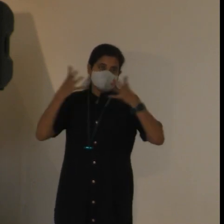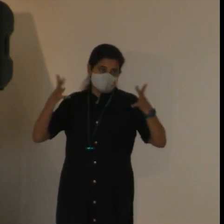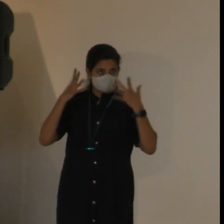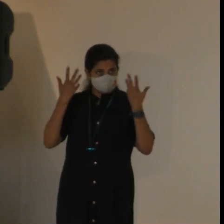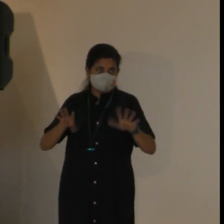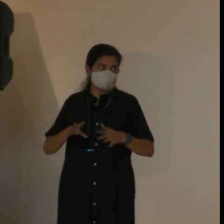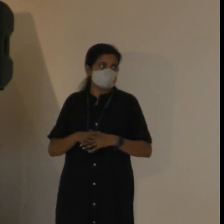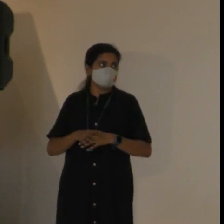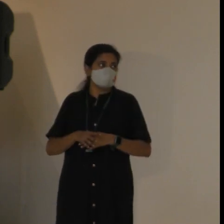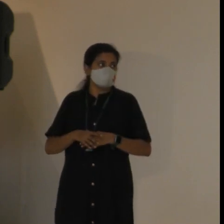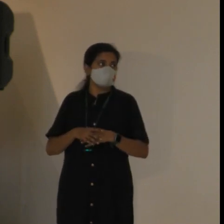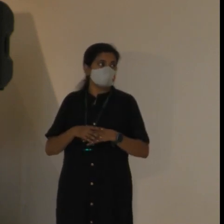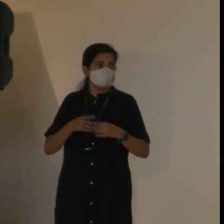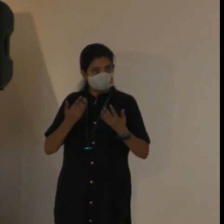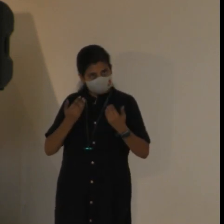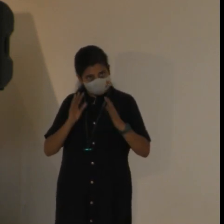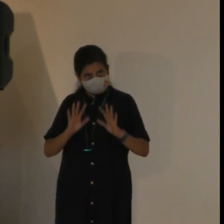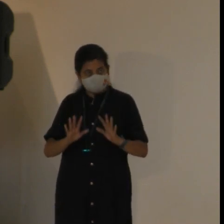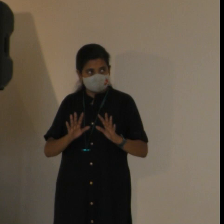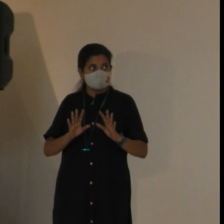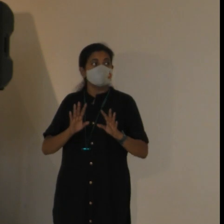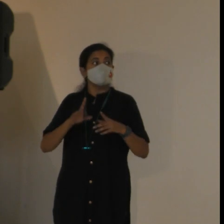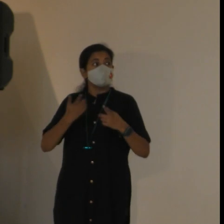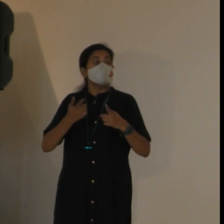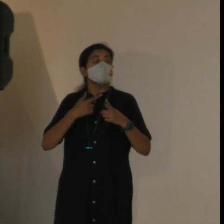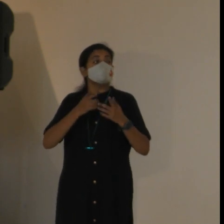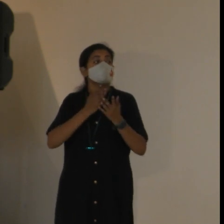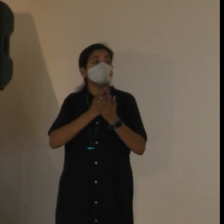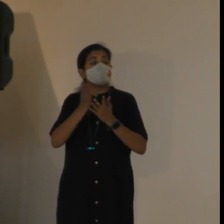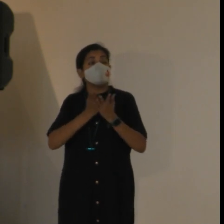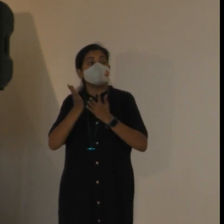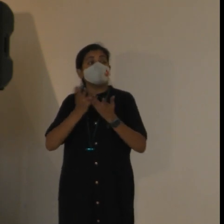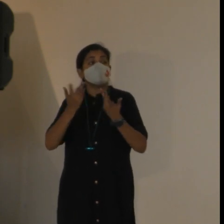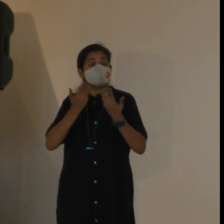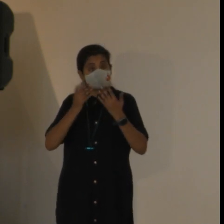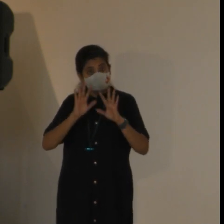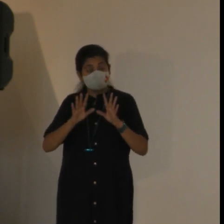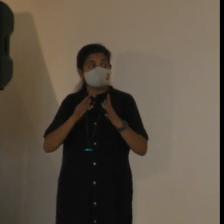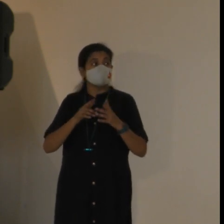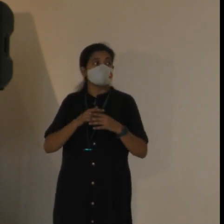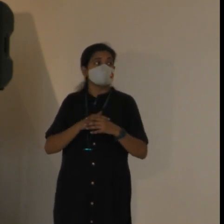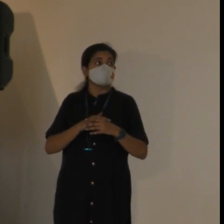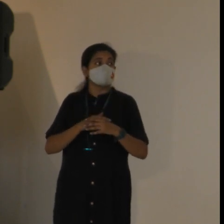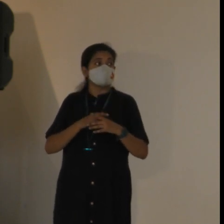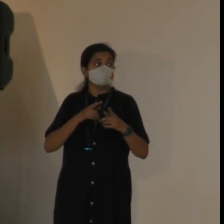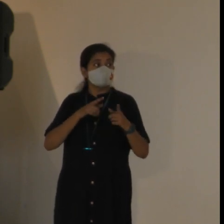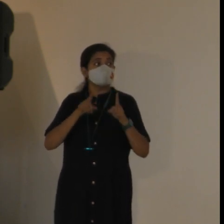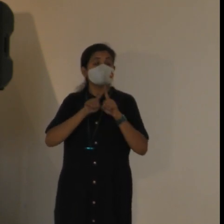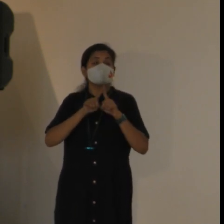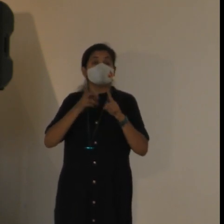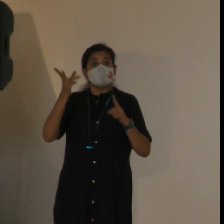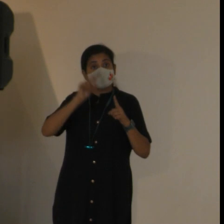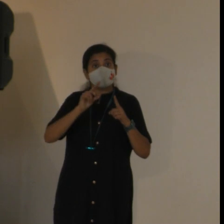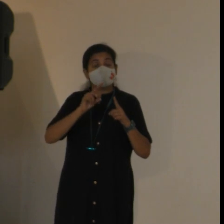about is it even possible, or what are the degrees to which we can make it possible, considering we reimagine all